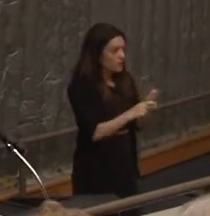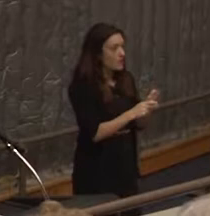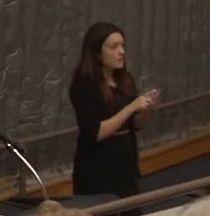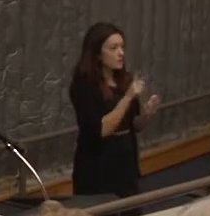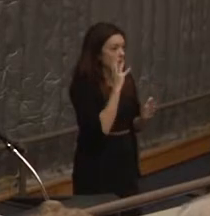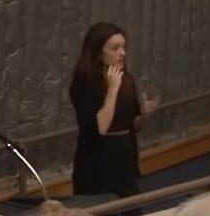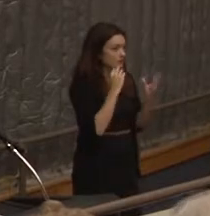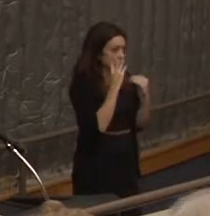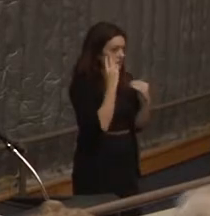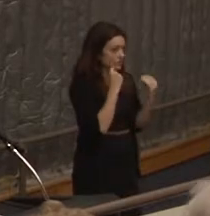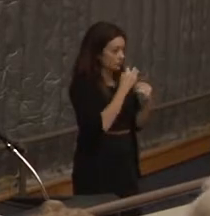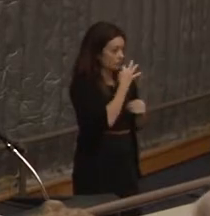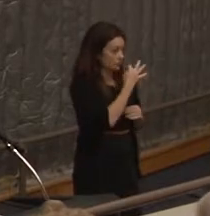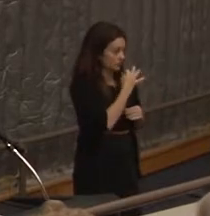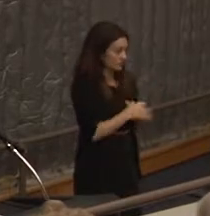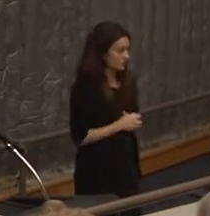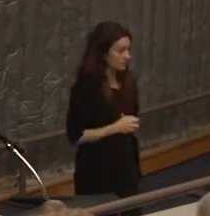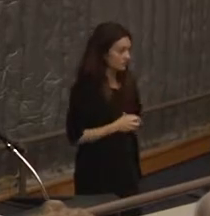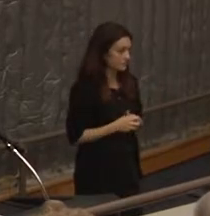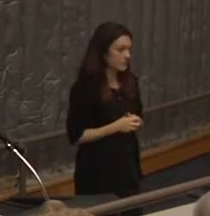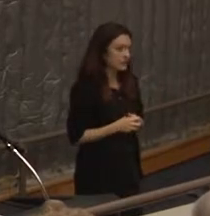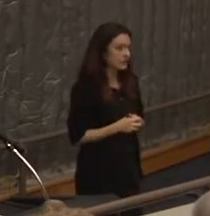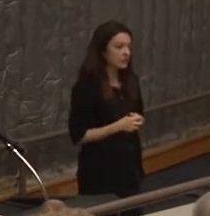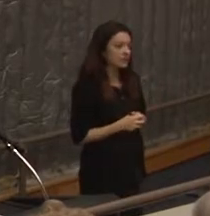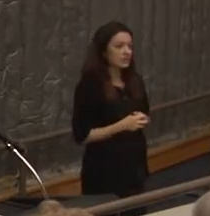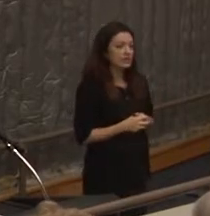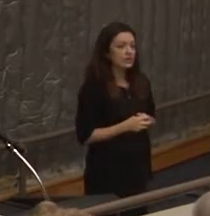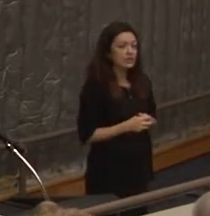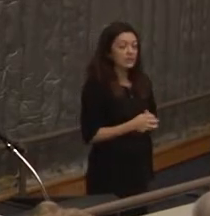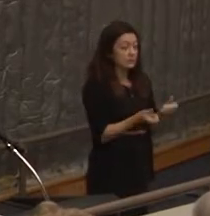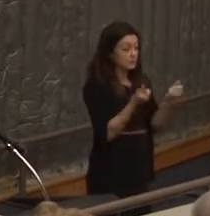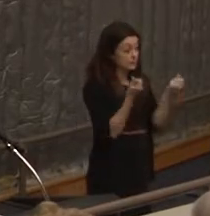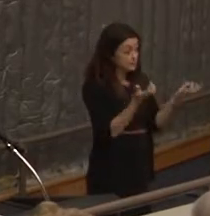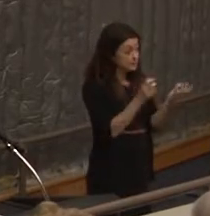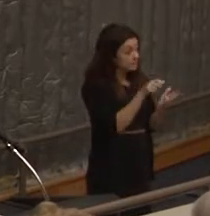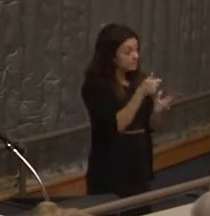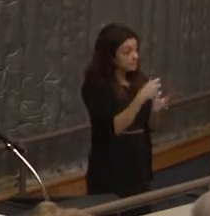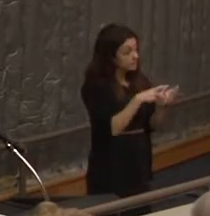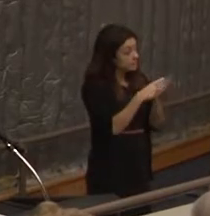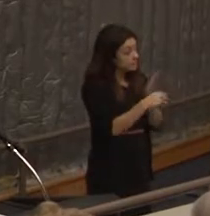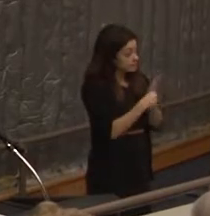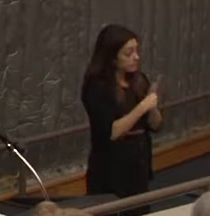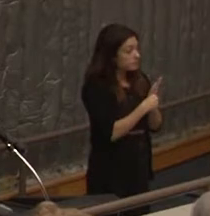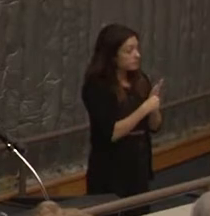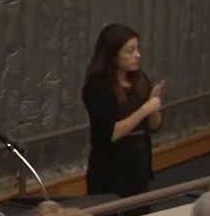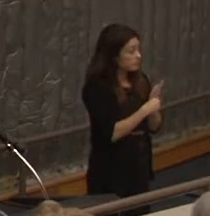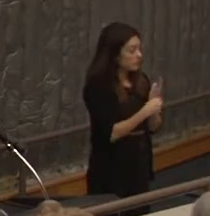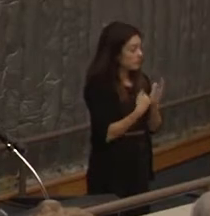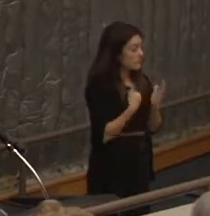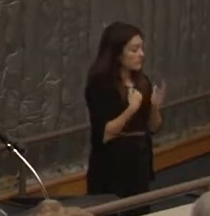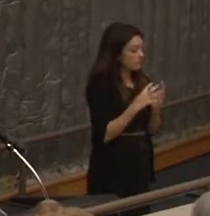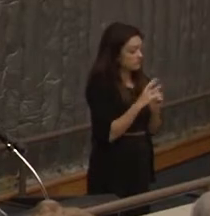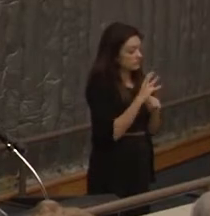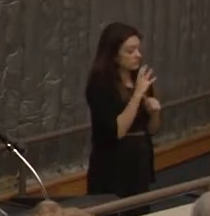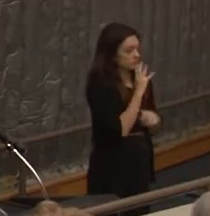be experiencing. And we have a number of other programs. We have a talk